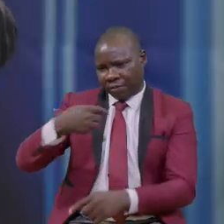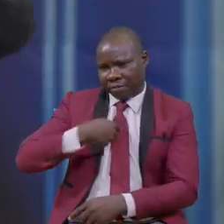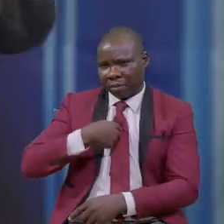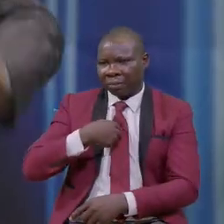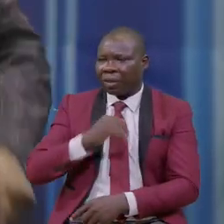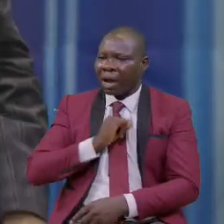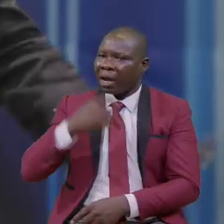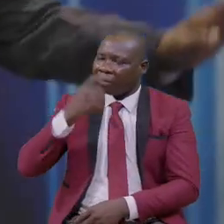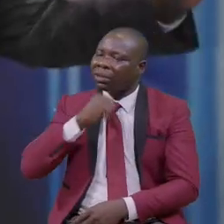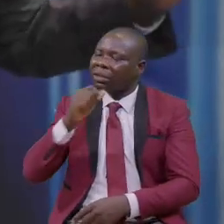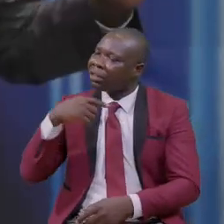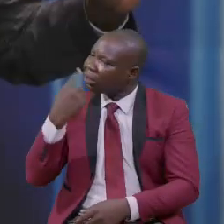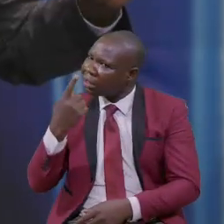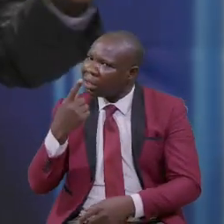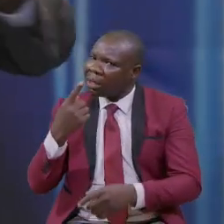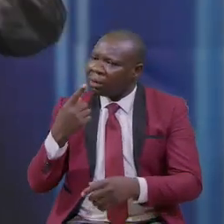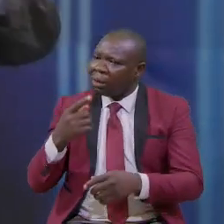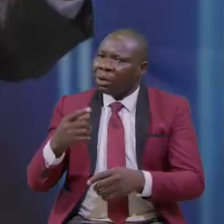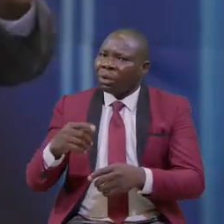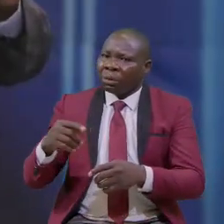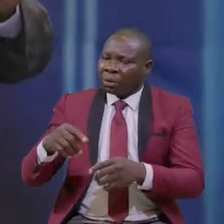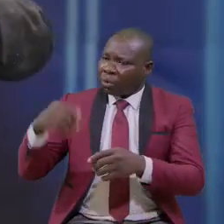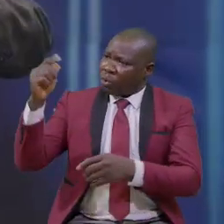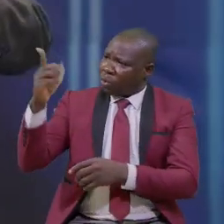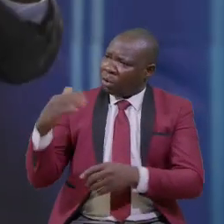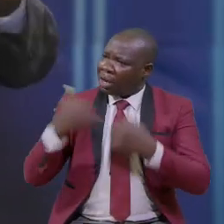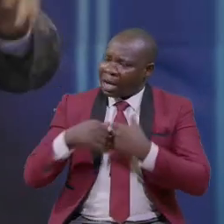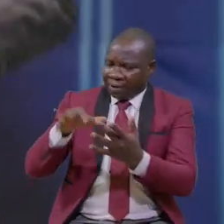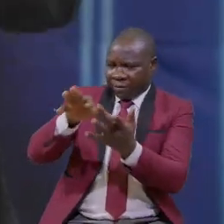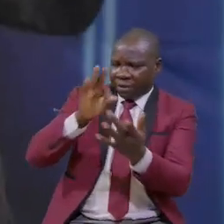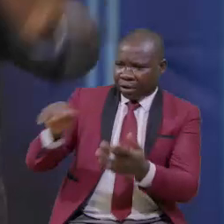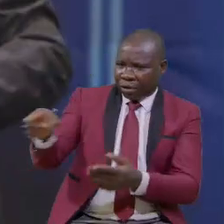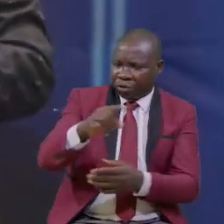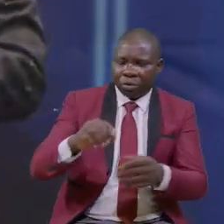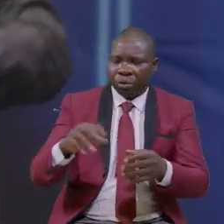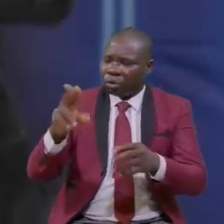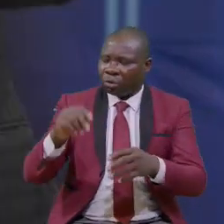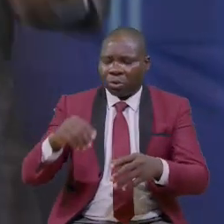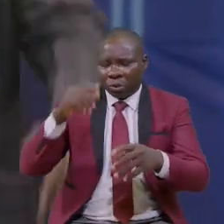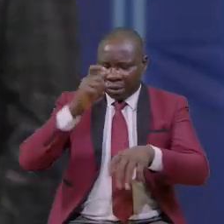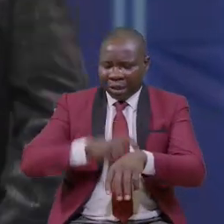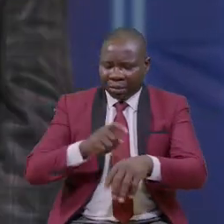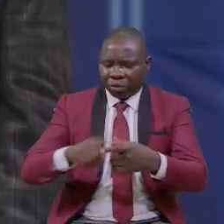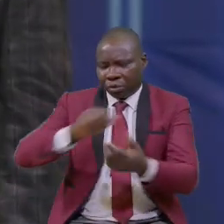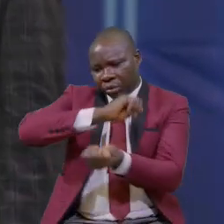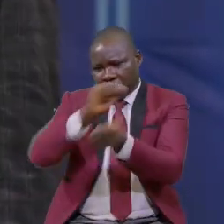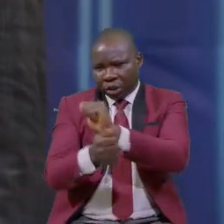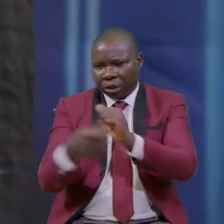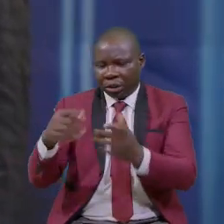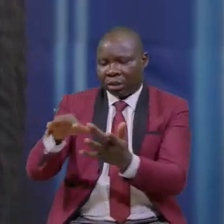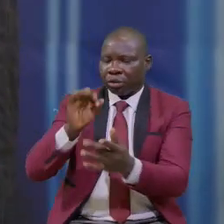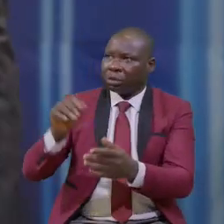say, God already has selected you. I have no chance. I have no liberty to change the choice. He has chosen